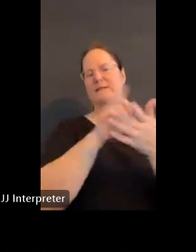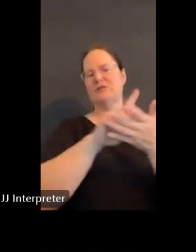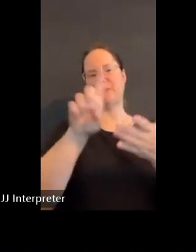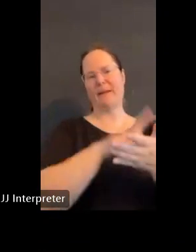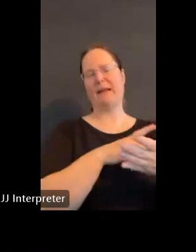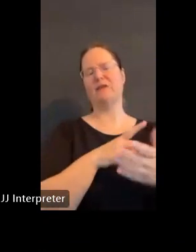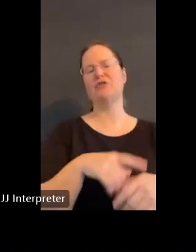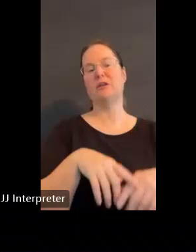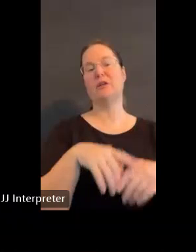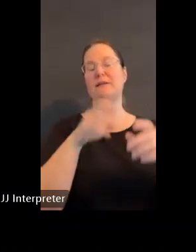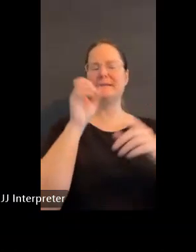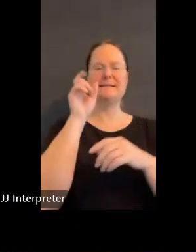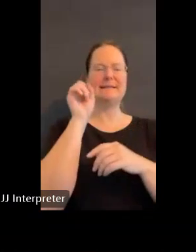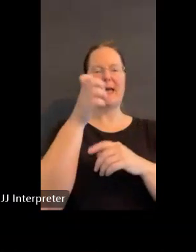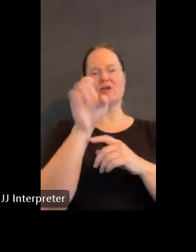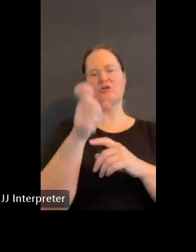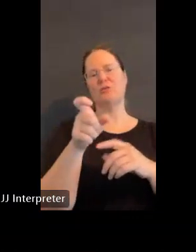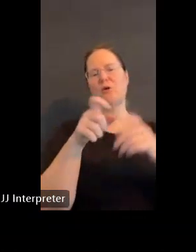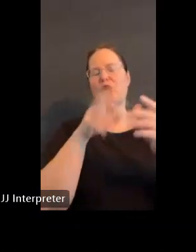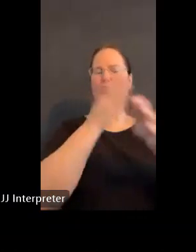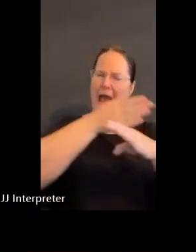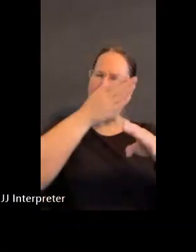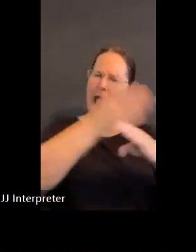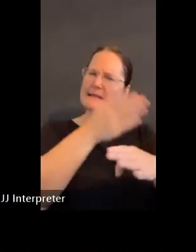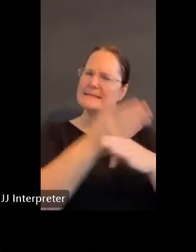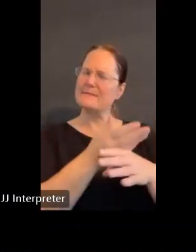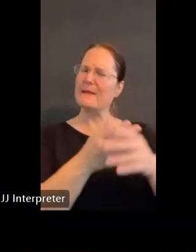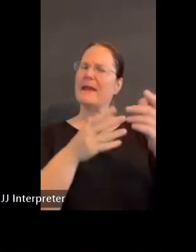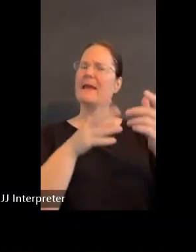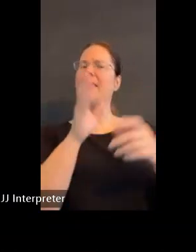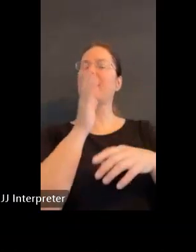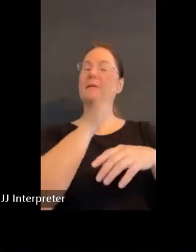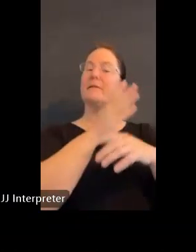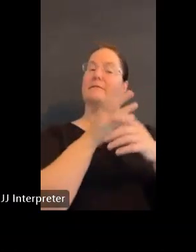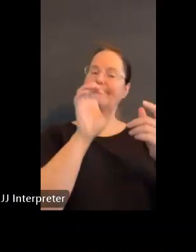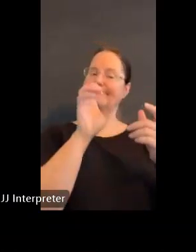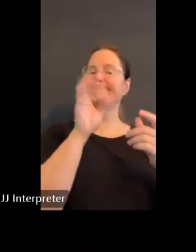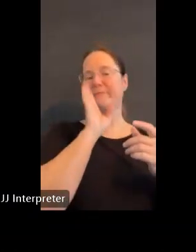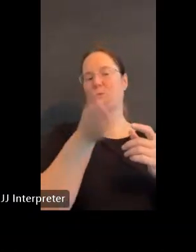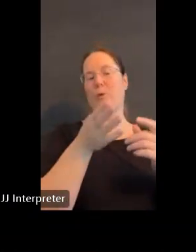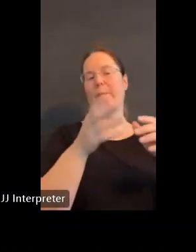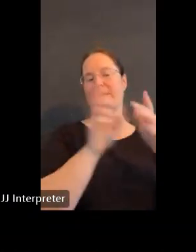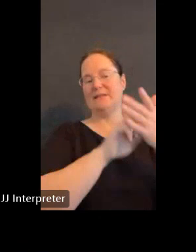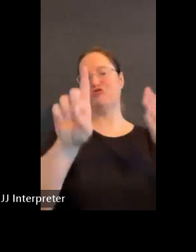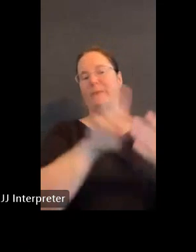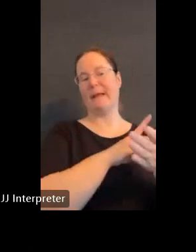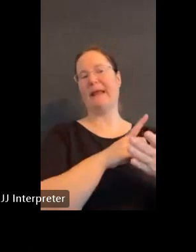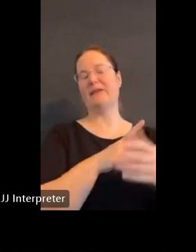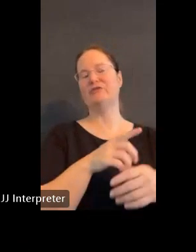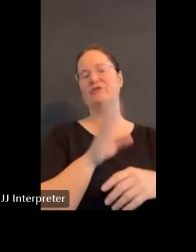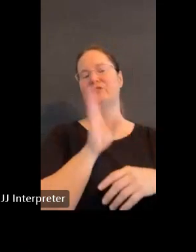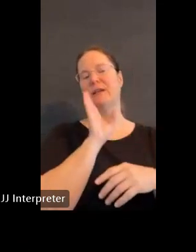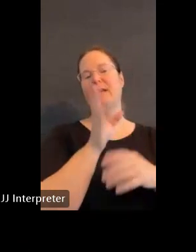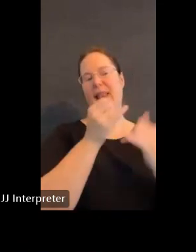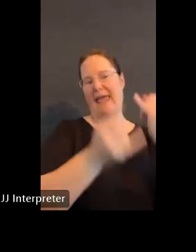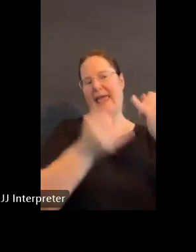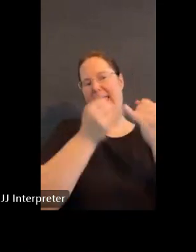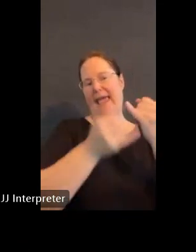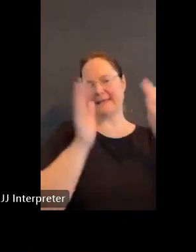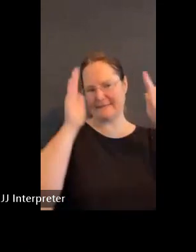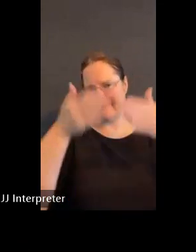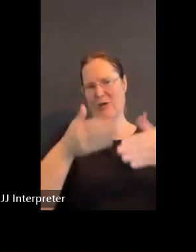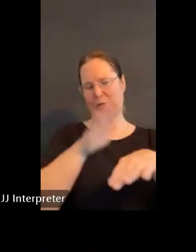any protected class is discriminatory. And then lastly, our focus today, which is refusal